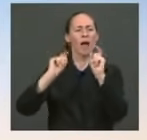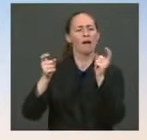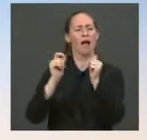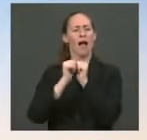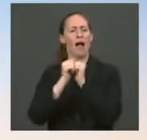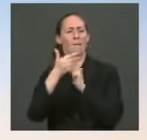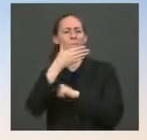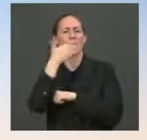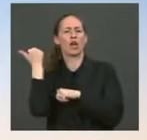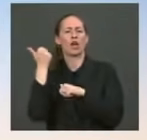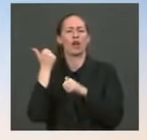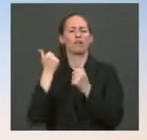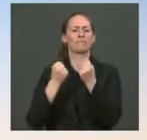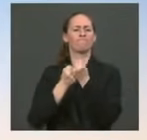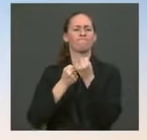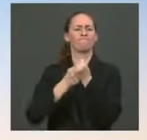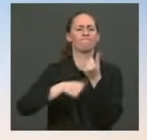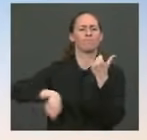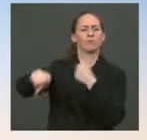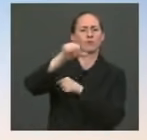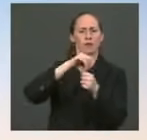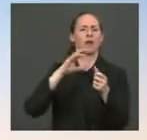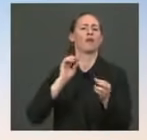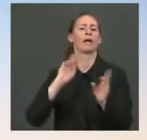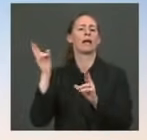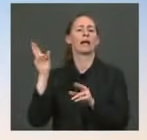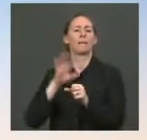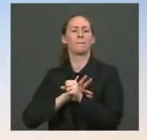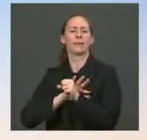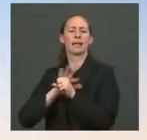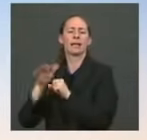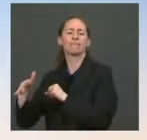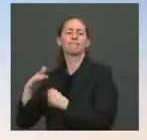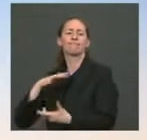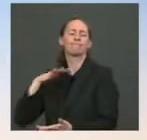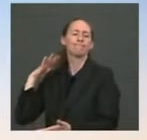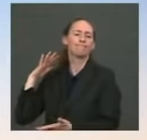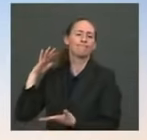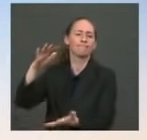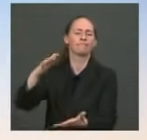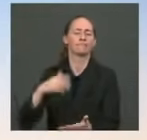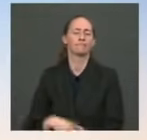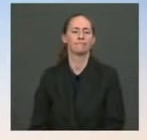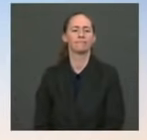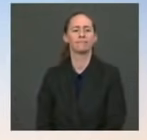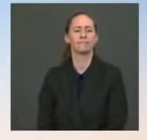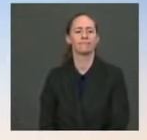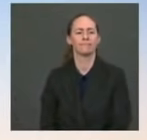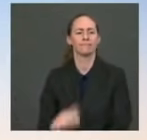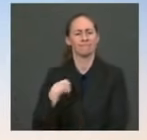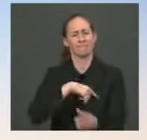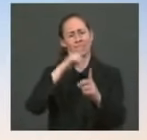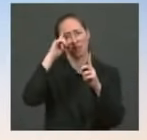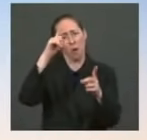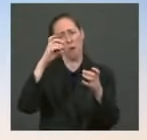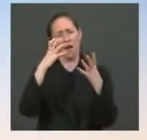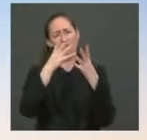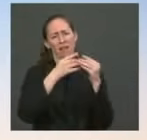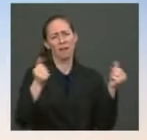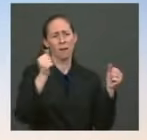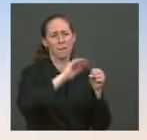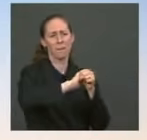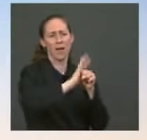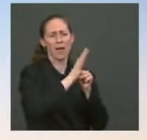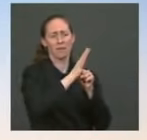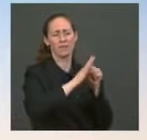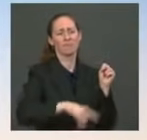that we are playing a constructive role in bringing an end to the pandemic. But we need the rest of the world to step up, and that's what our focus is on. Karen, go ahead. Question